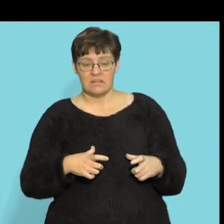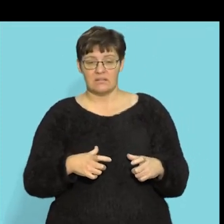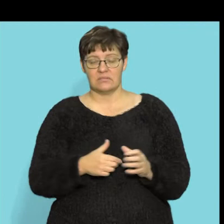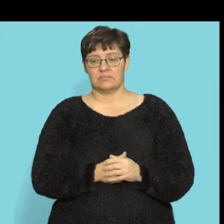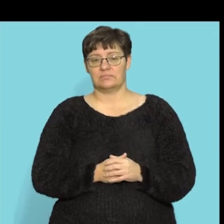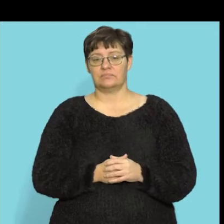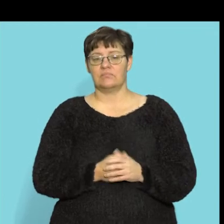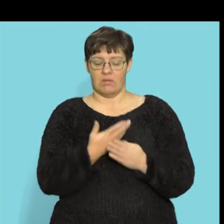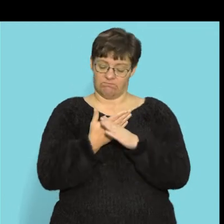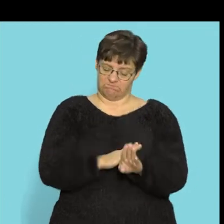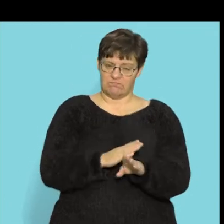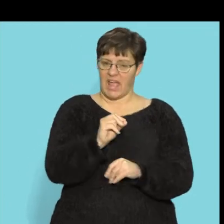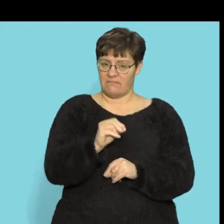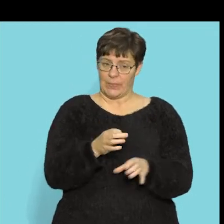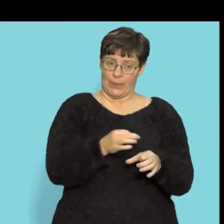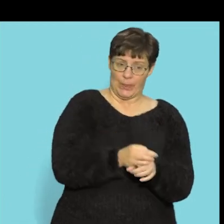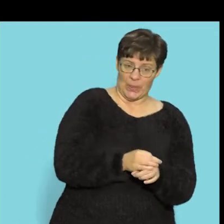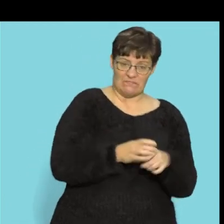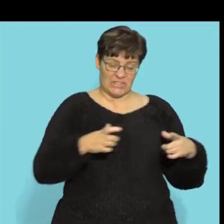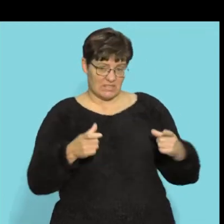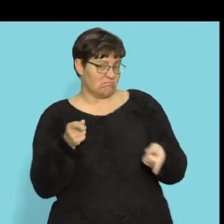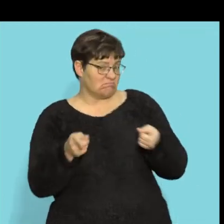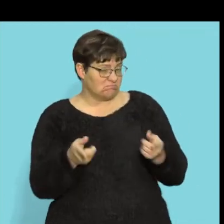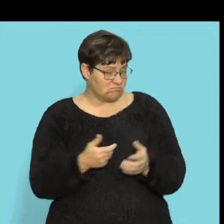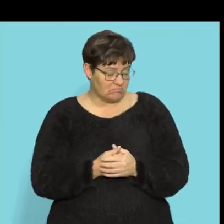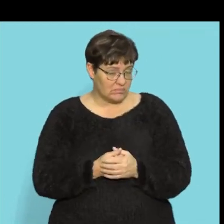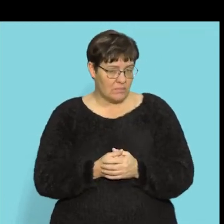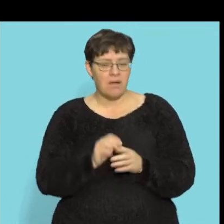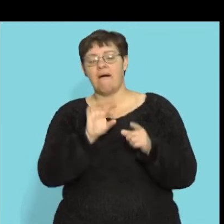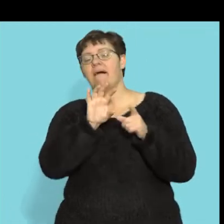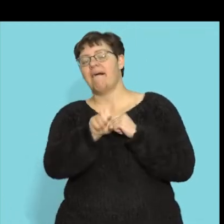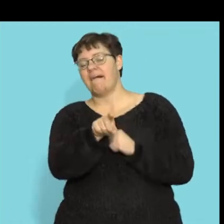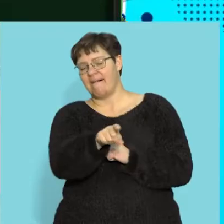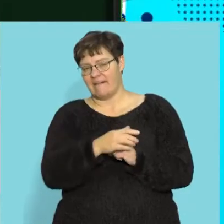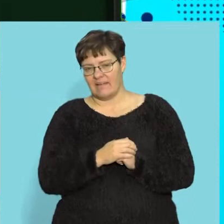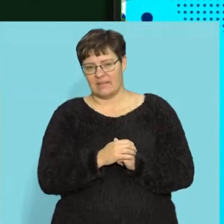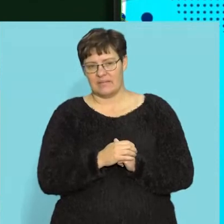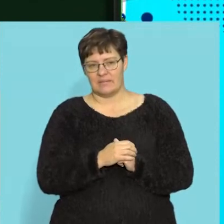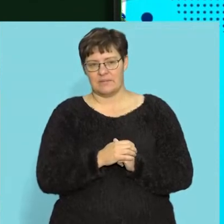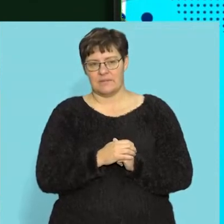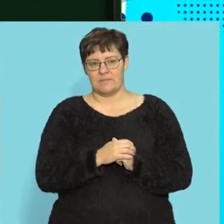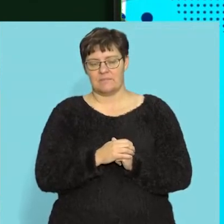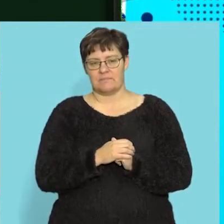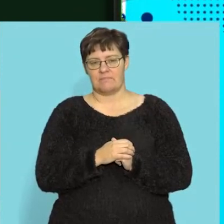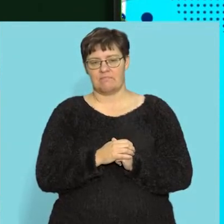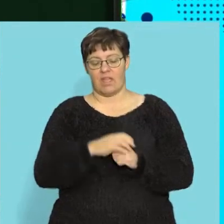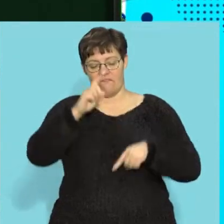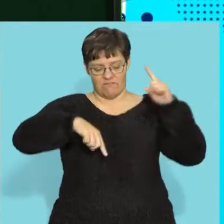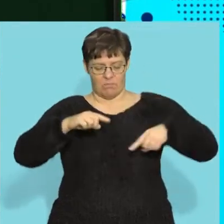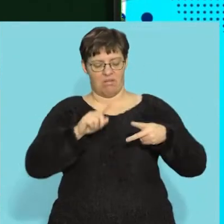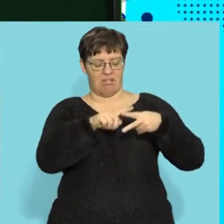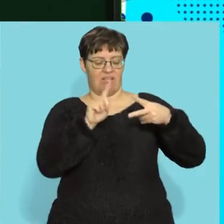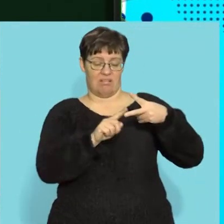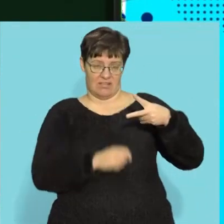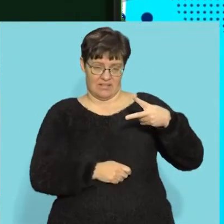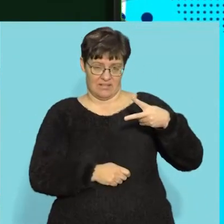a conductor and its resistance. Already, we are able to point out that indeed there are 2